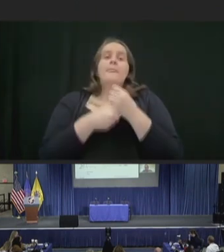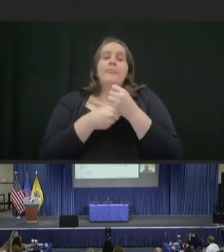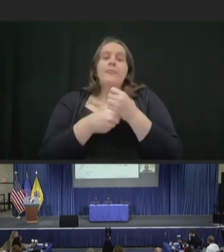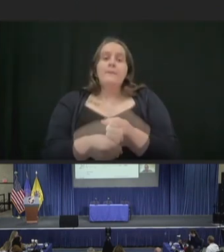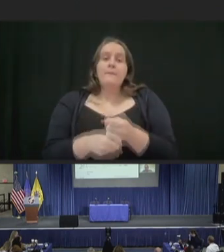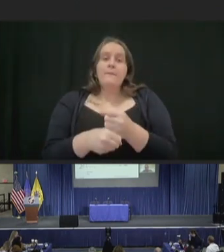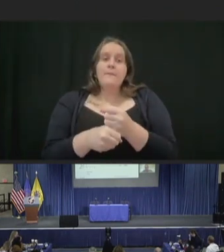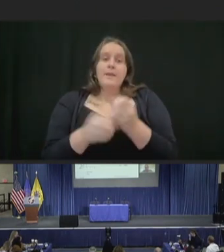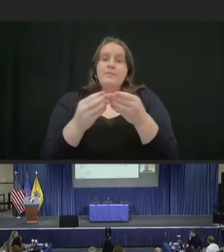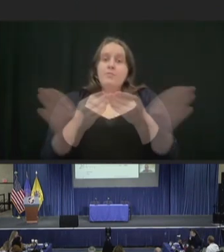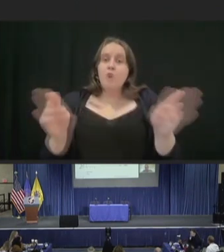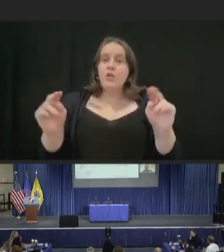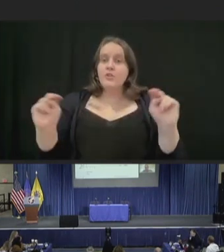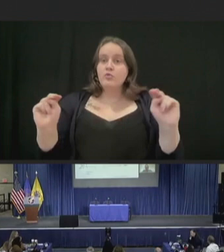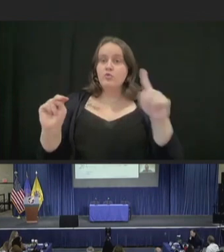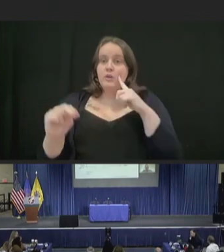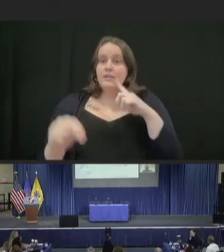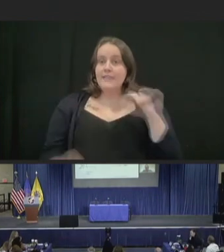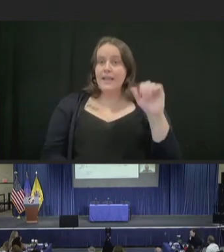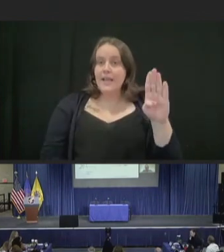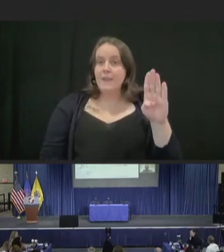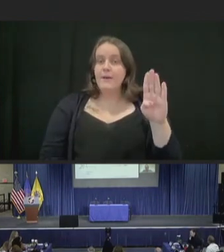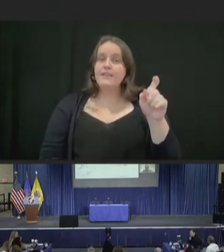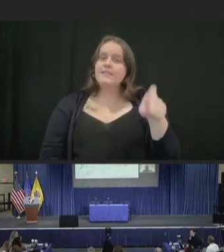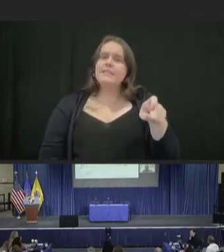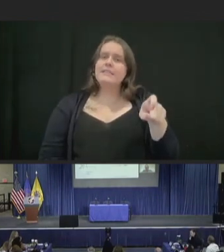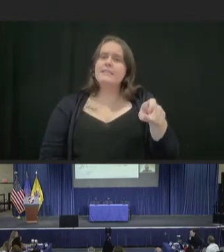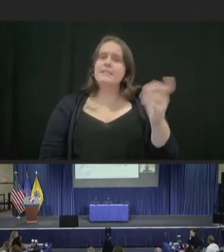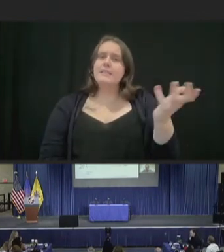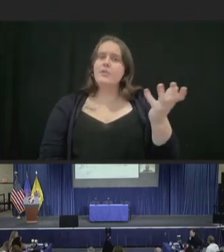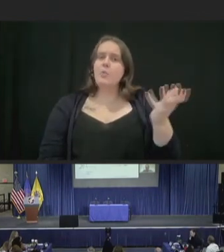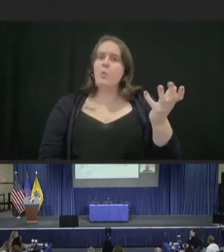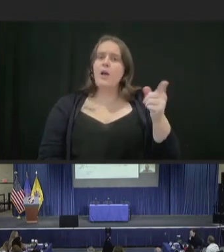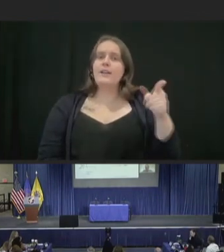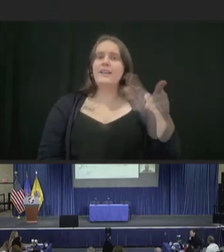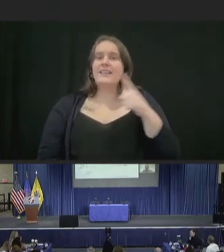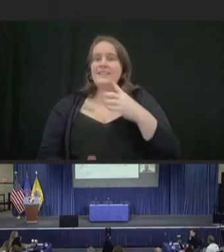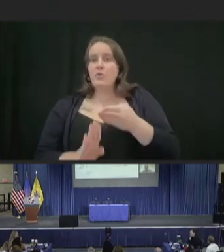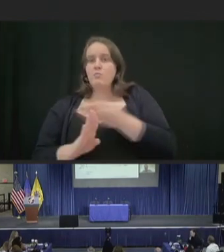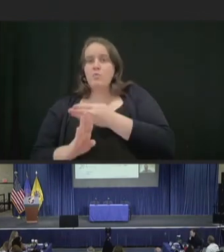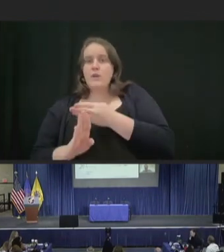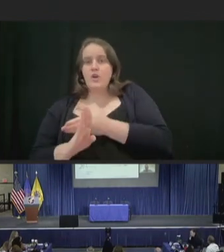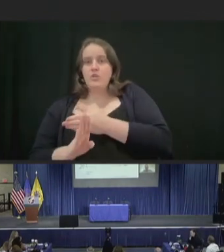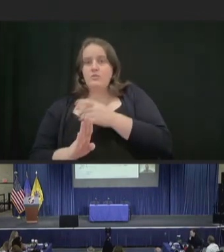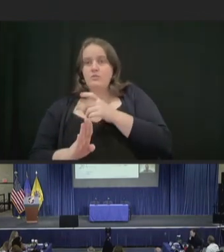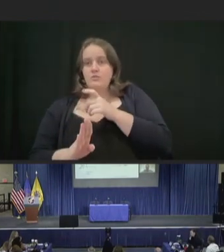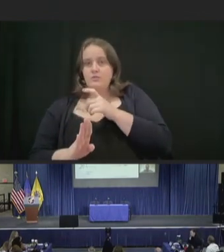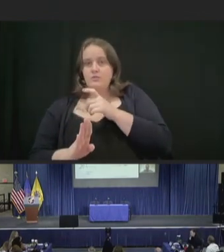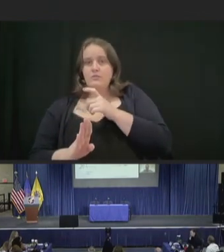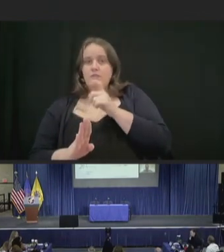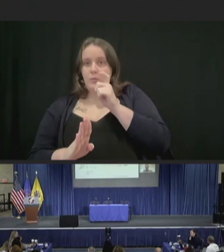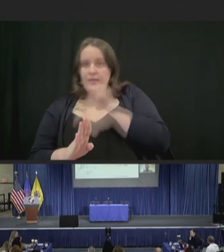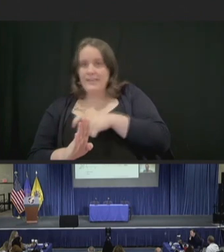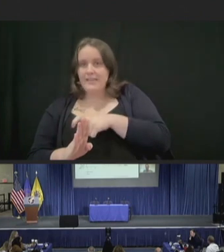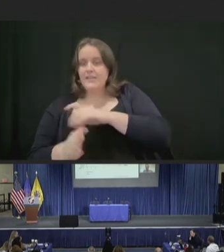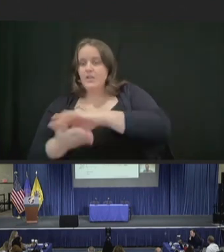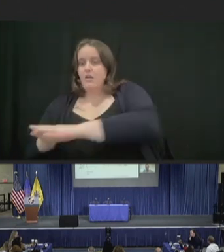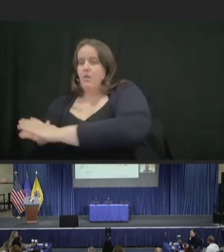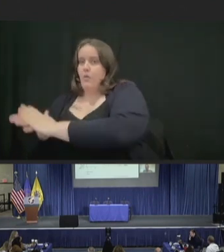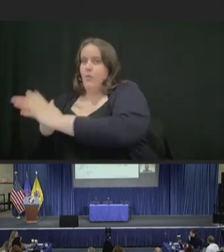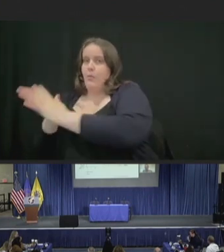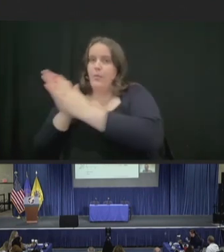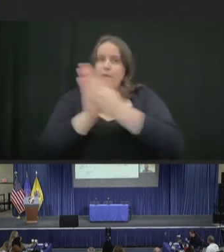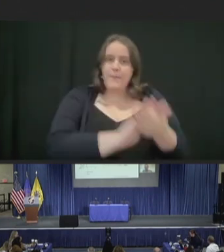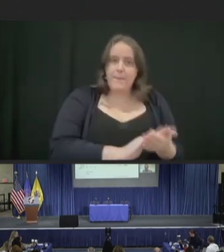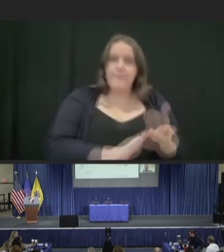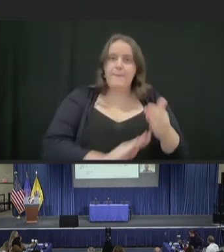broadly neutralizing antibodies, these are just precursors that we're targeting. We need them to affinity mature into BNAbs, as everyone so far